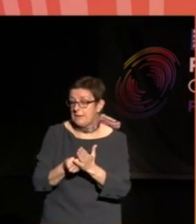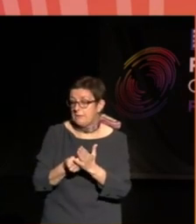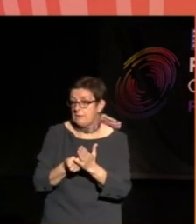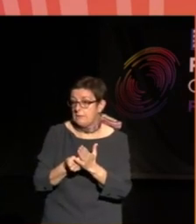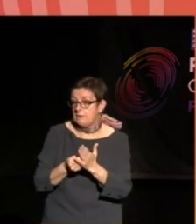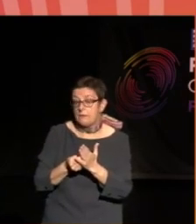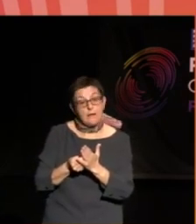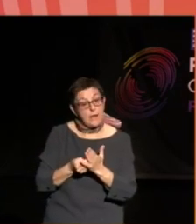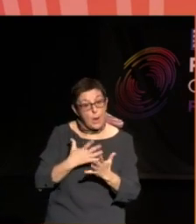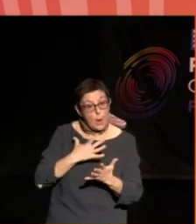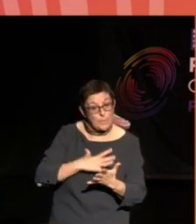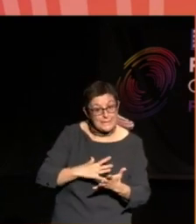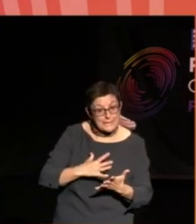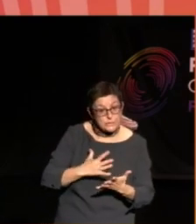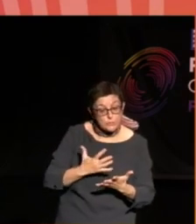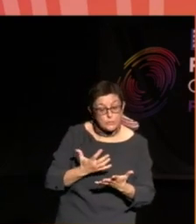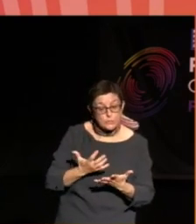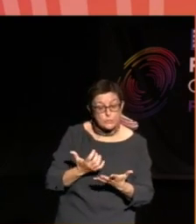to own, you know,